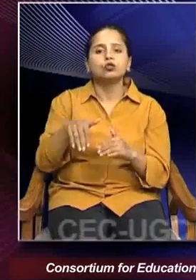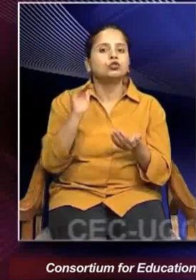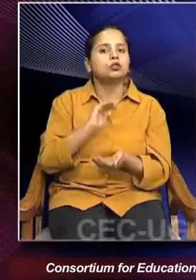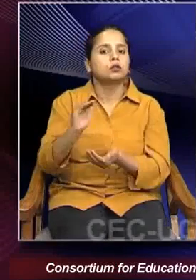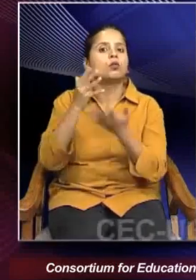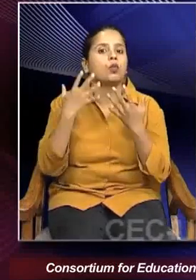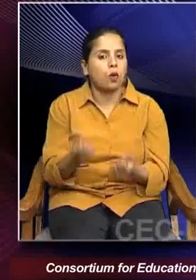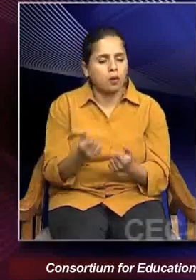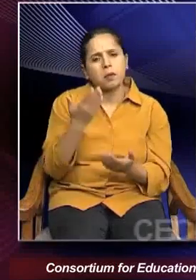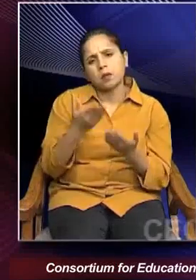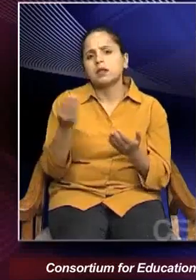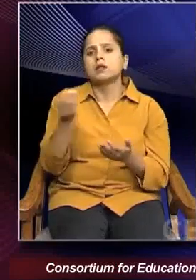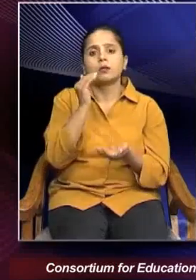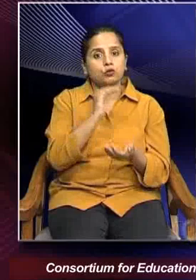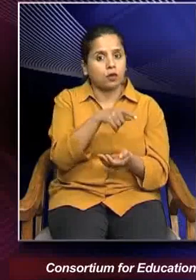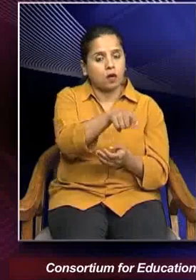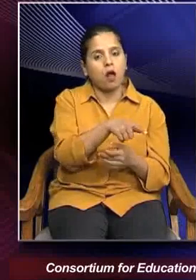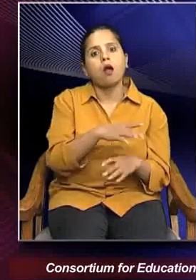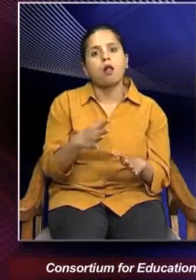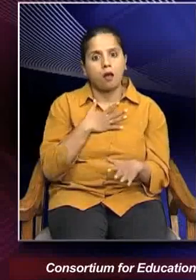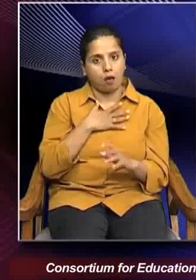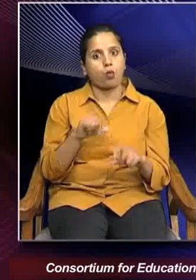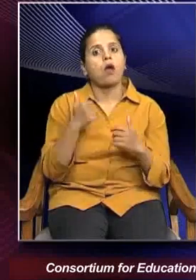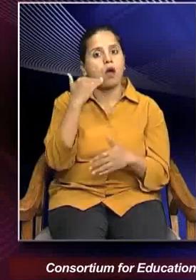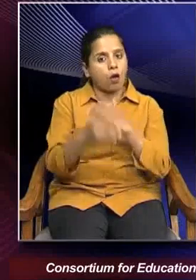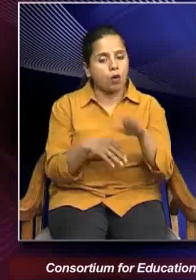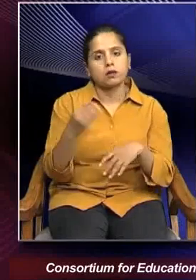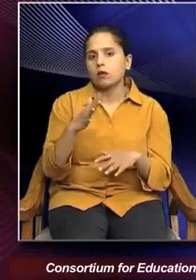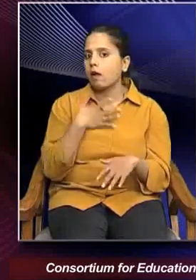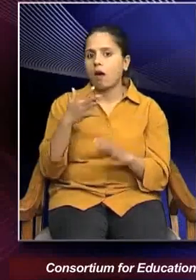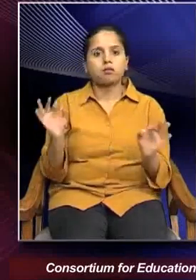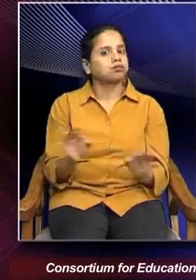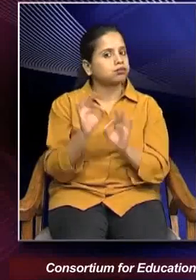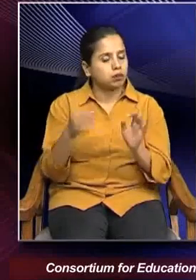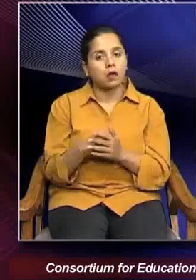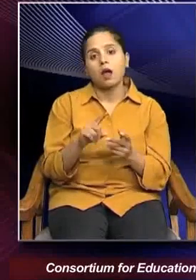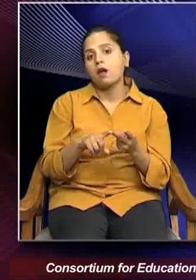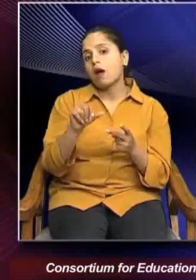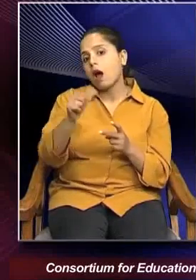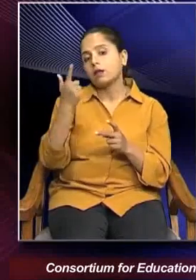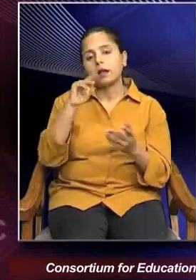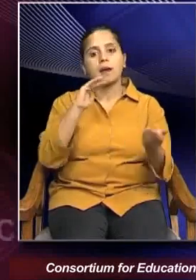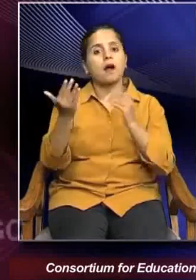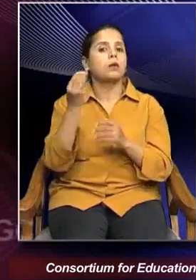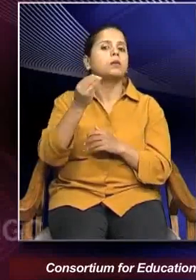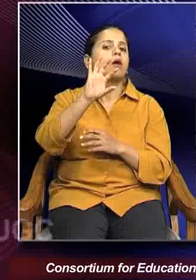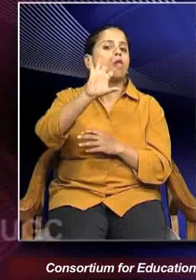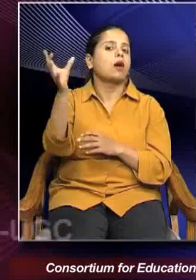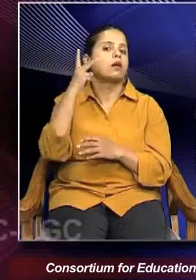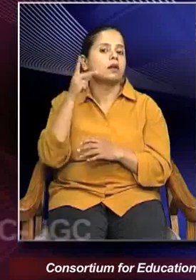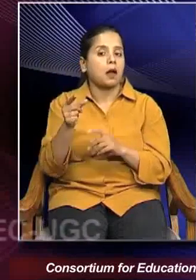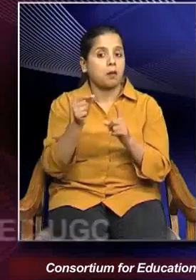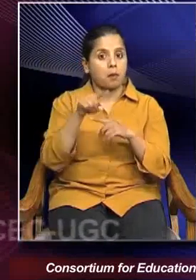of maybe some children, some of them would survive and some of them would not survive. On the other hand, if you compare to countries where per capita income